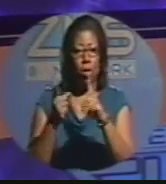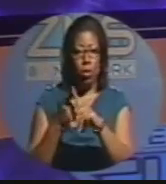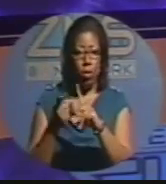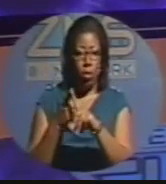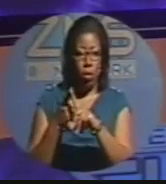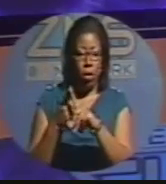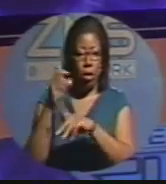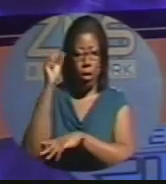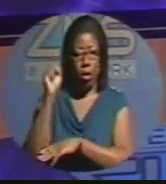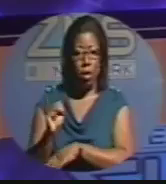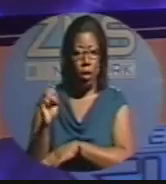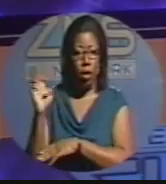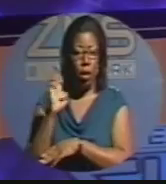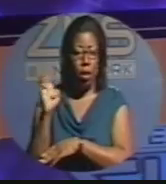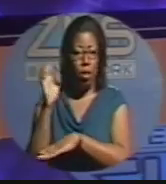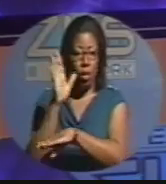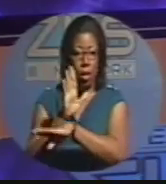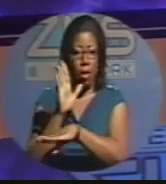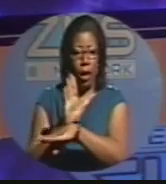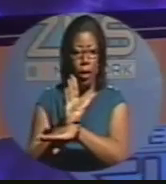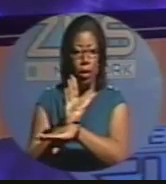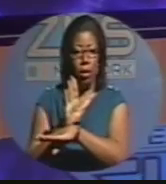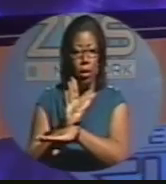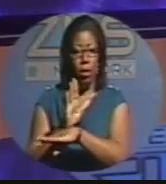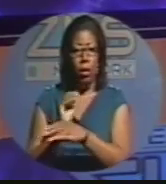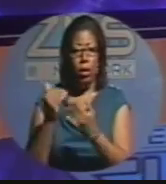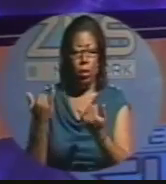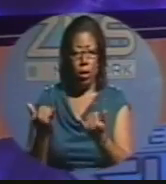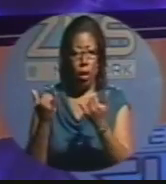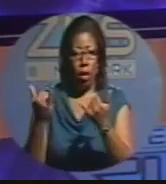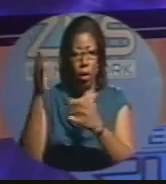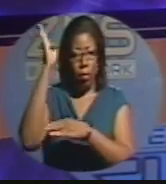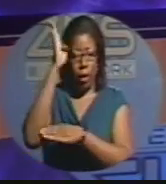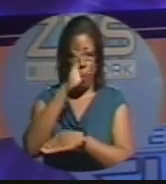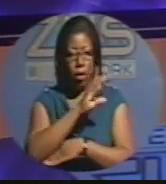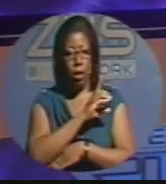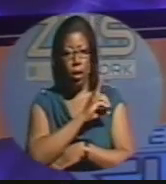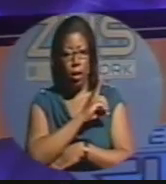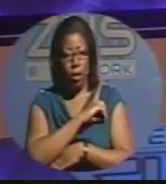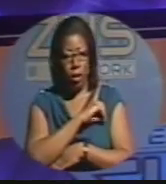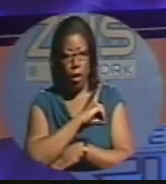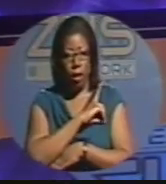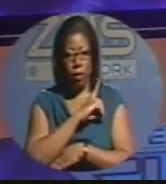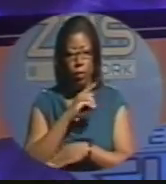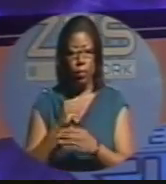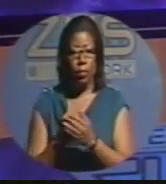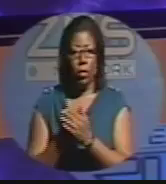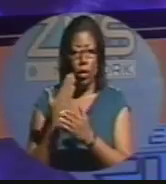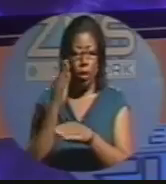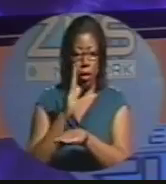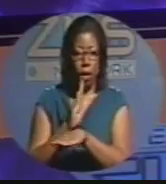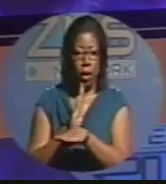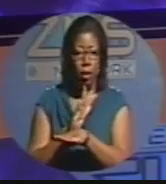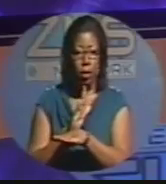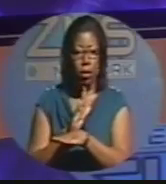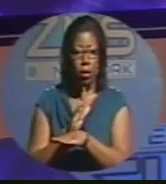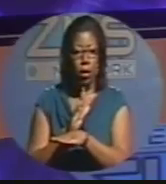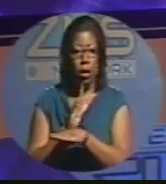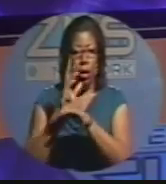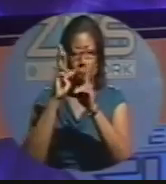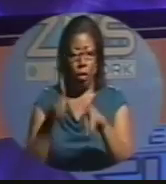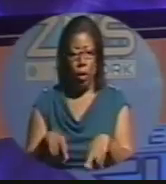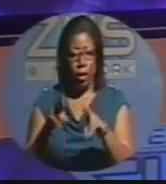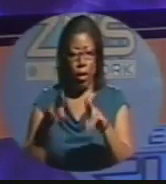southeast tonight. Here with the latest on the storm, we turn it over to Chief Meteorologist Basil Dean. Good night to you, Basil. And surely the residents